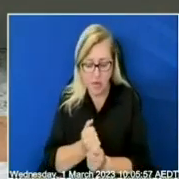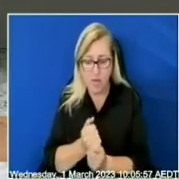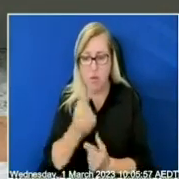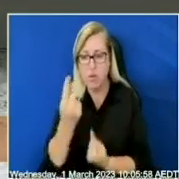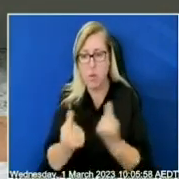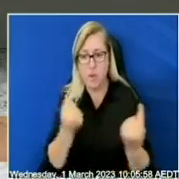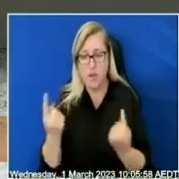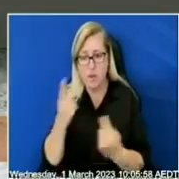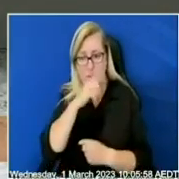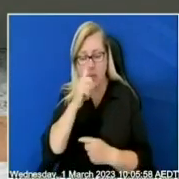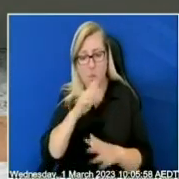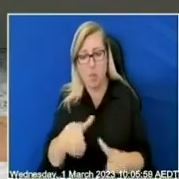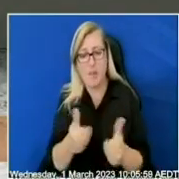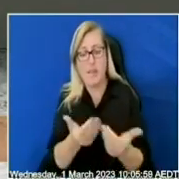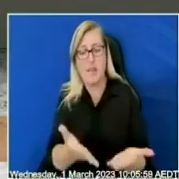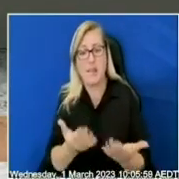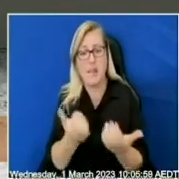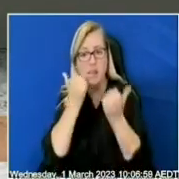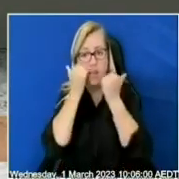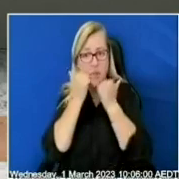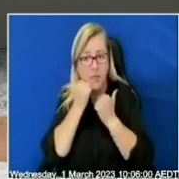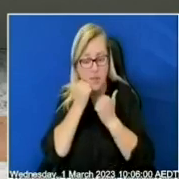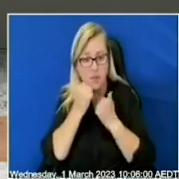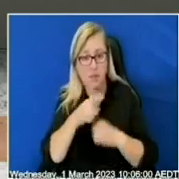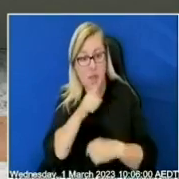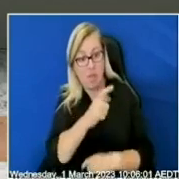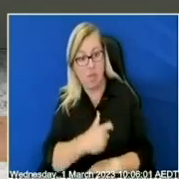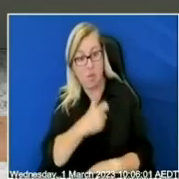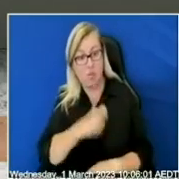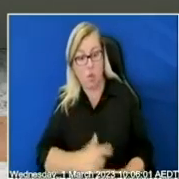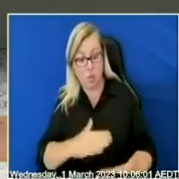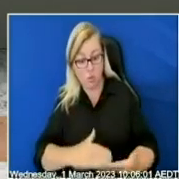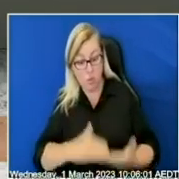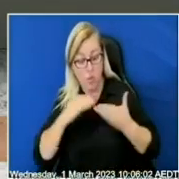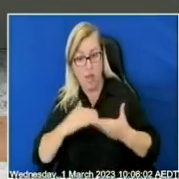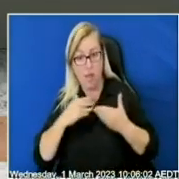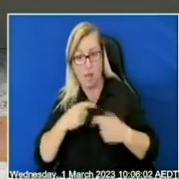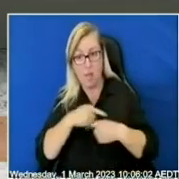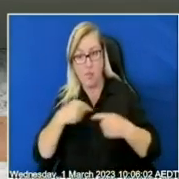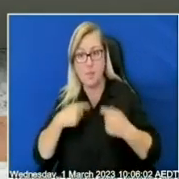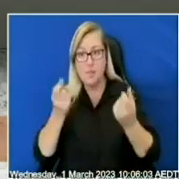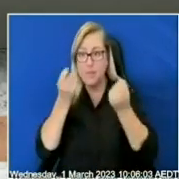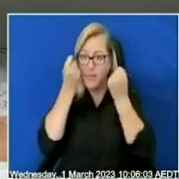to understand the effects of these systems. We thank them